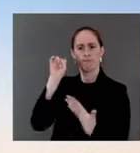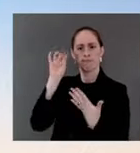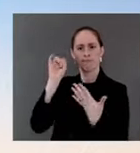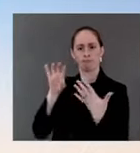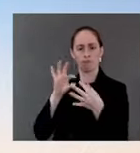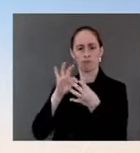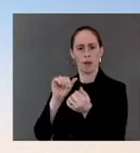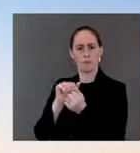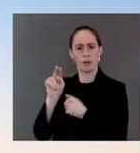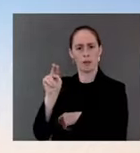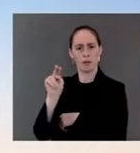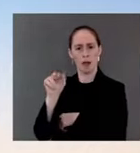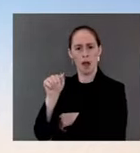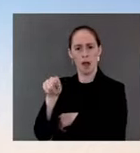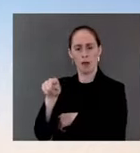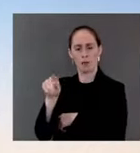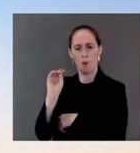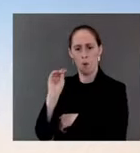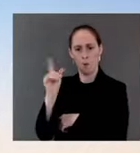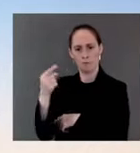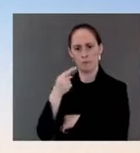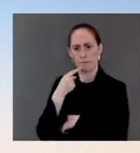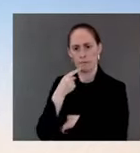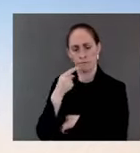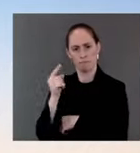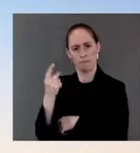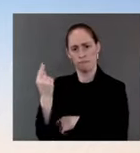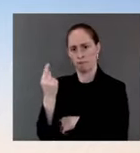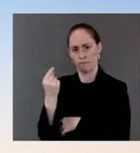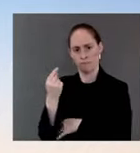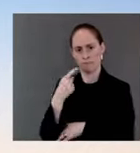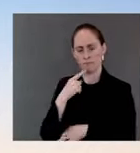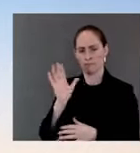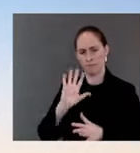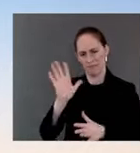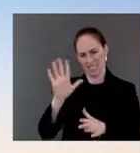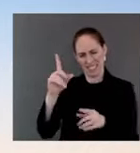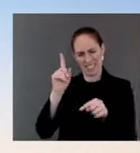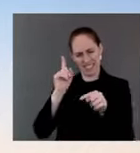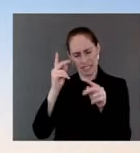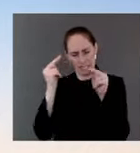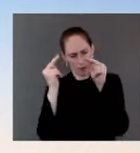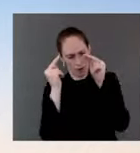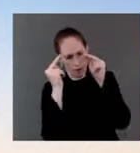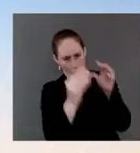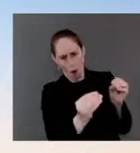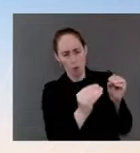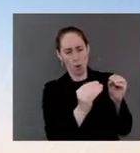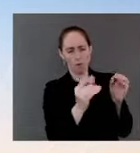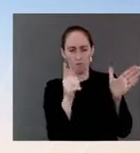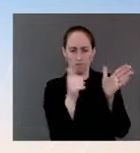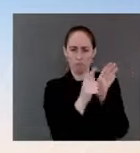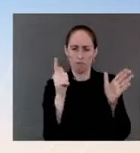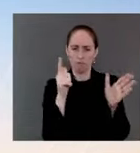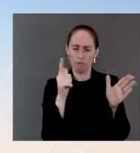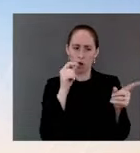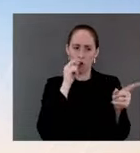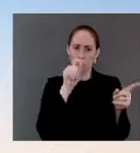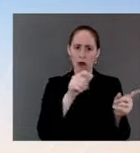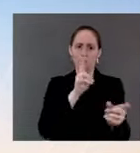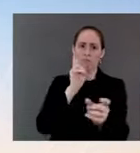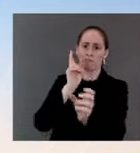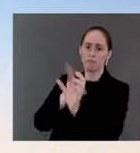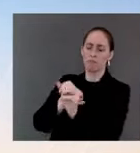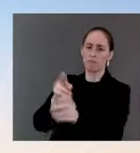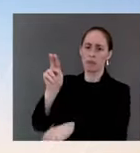NATO not deploy weapons in countries that border Russia. What's the U.S. response to that? Have you seen those, and can you give us an update on